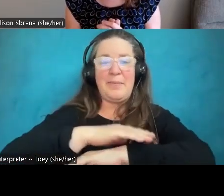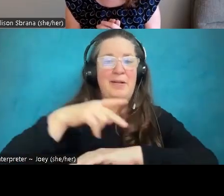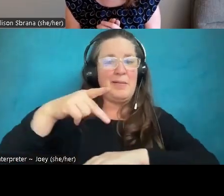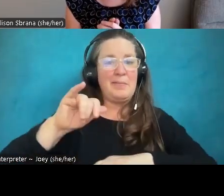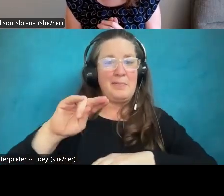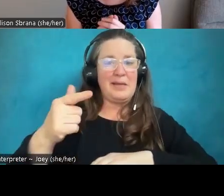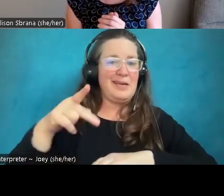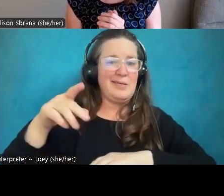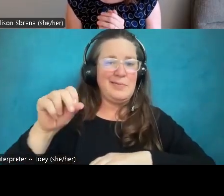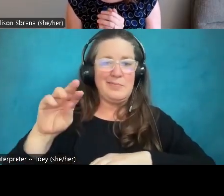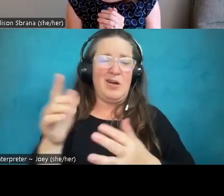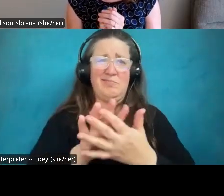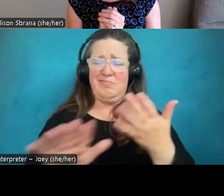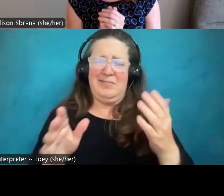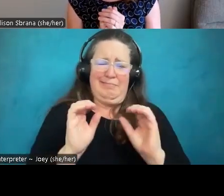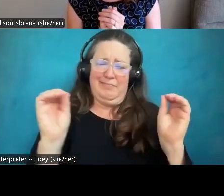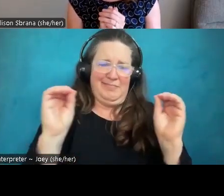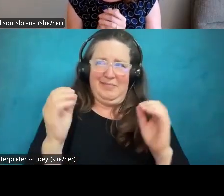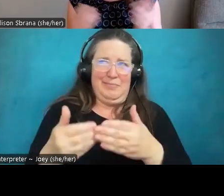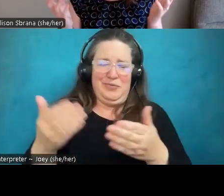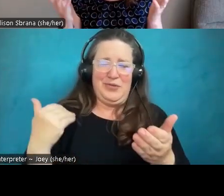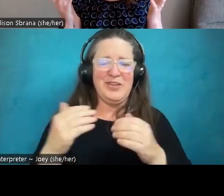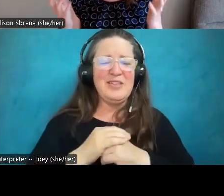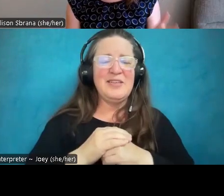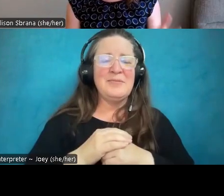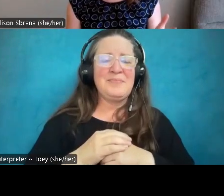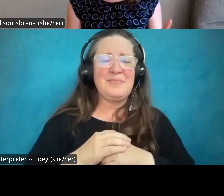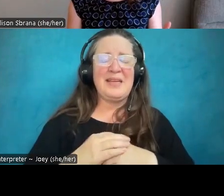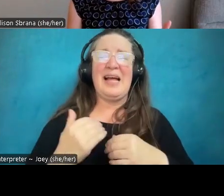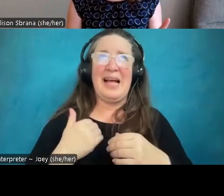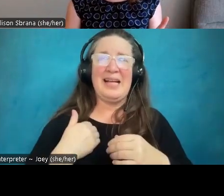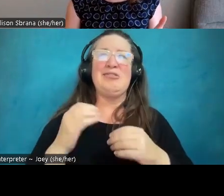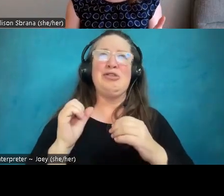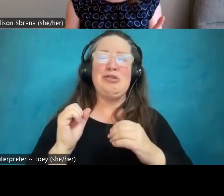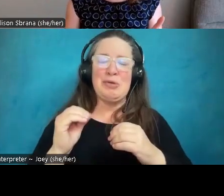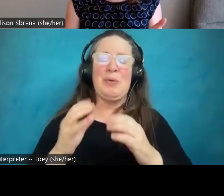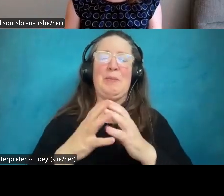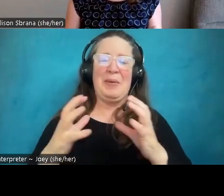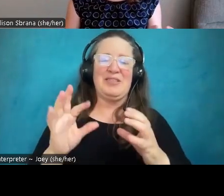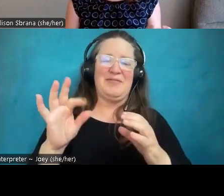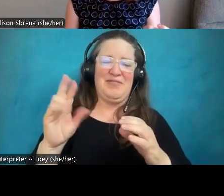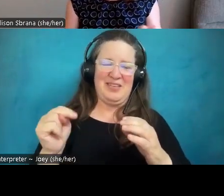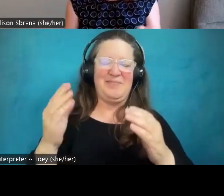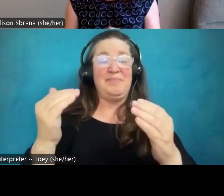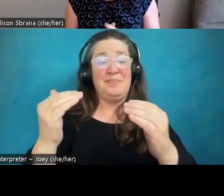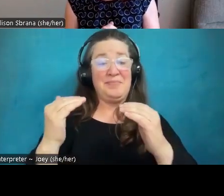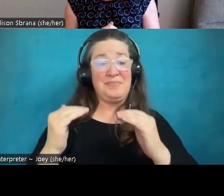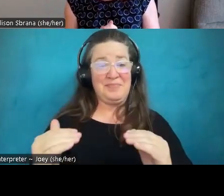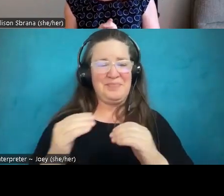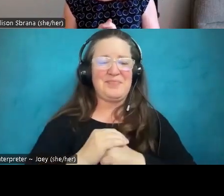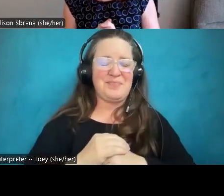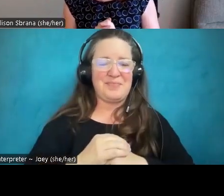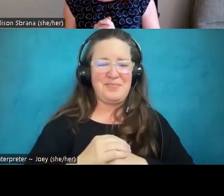life before. And I had so much fun. Let's go to the next slide, please.